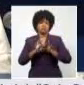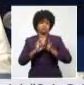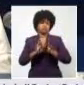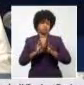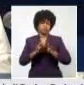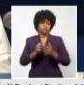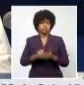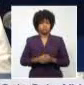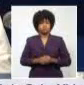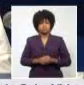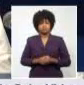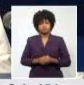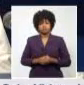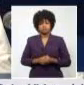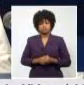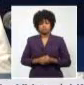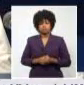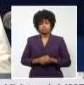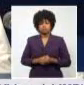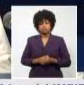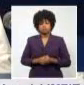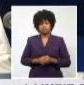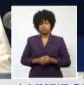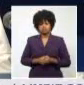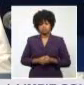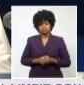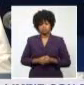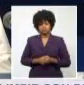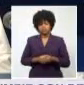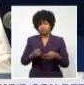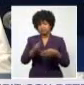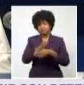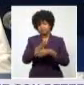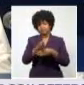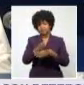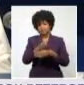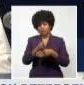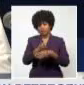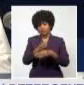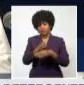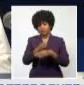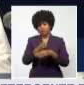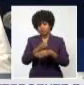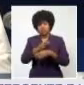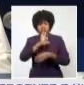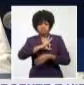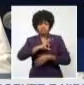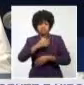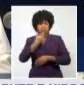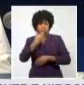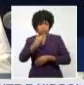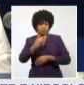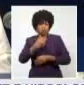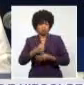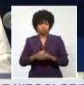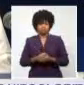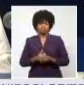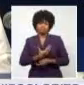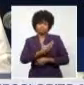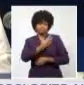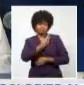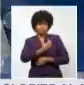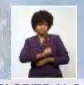clinical evolution, a favorable indicator that speaks of the recovery of these